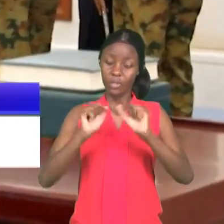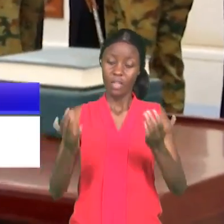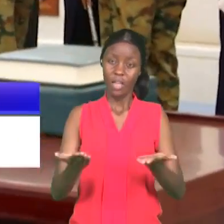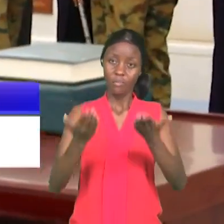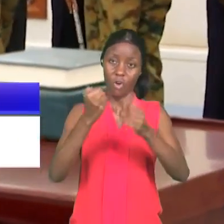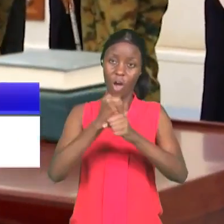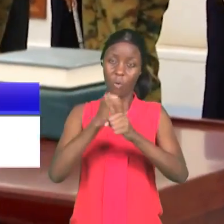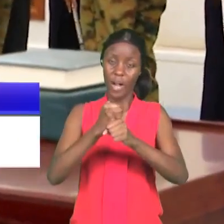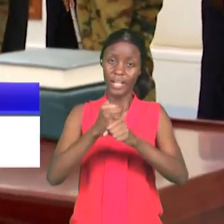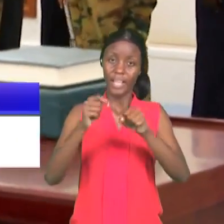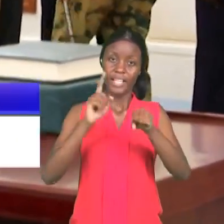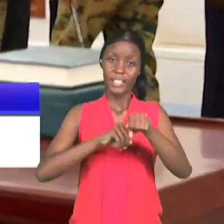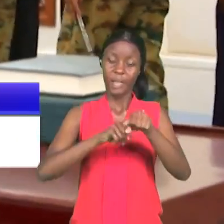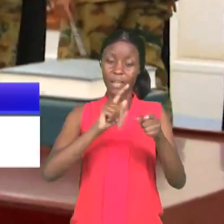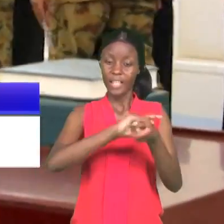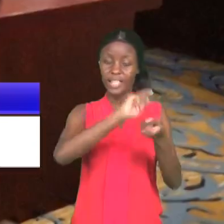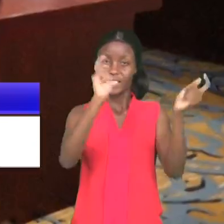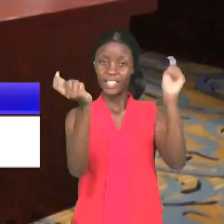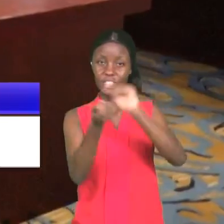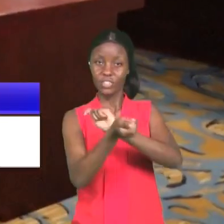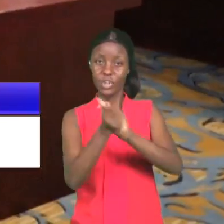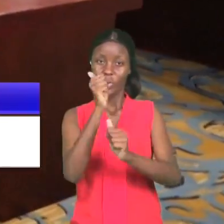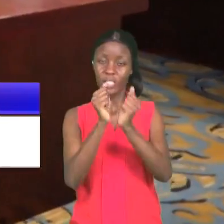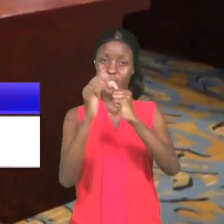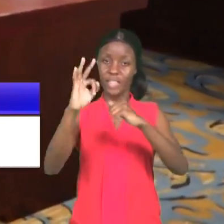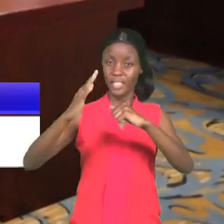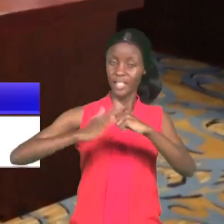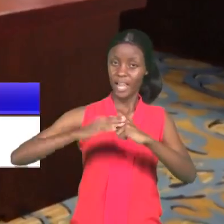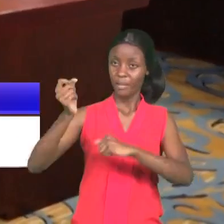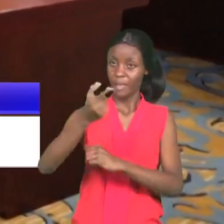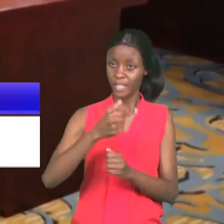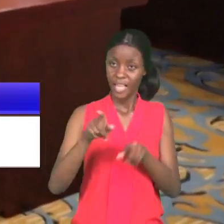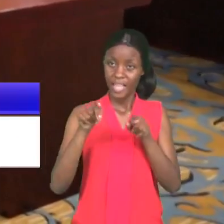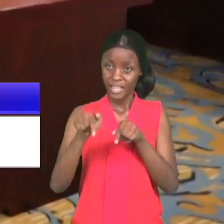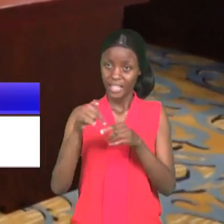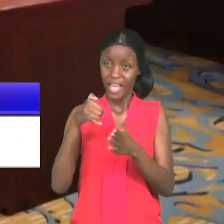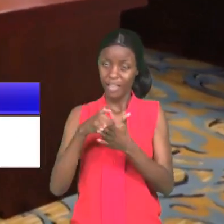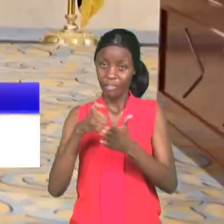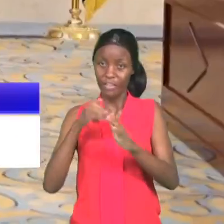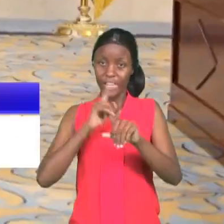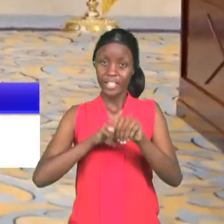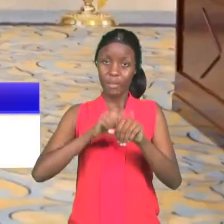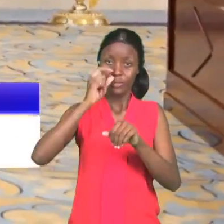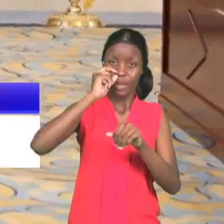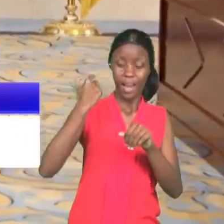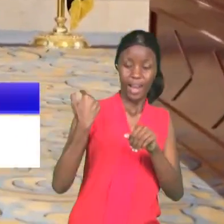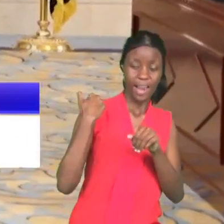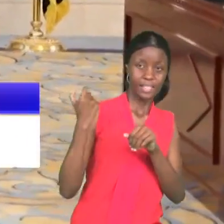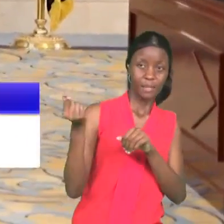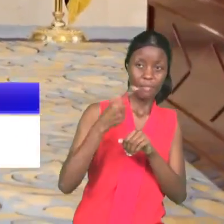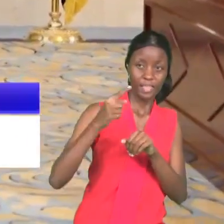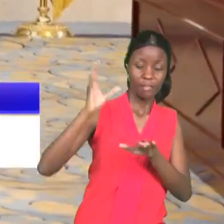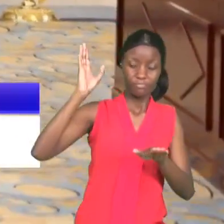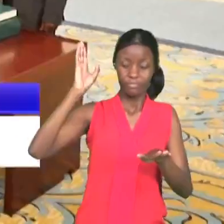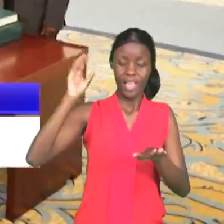affairs of the country during a transition period of 39 months. The lineup was formed after Sudan last month swore in a